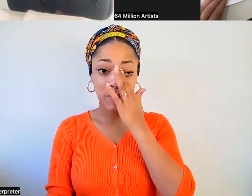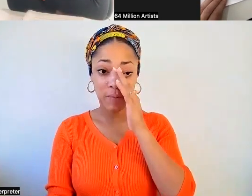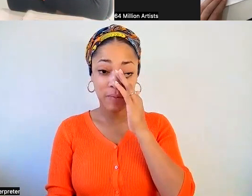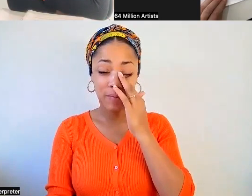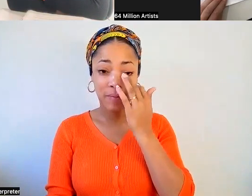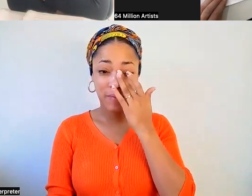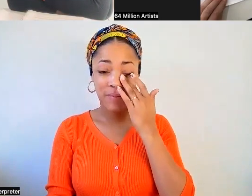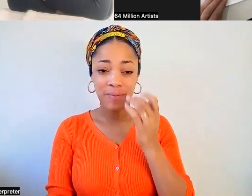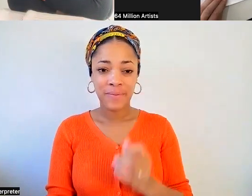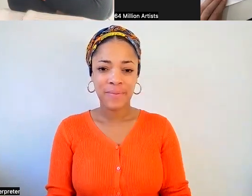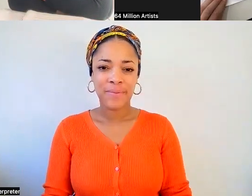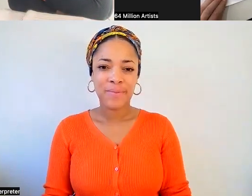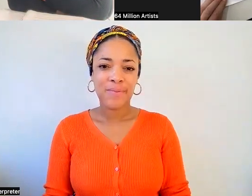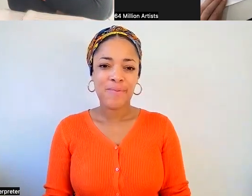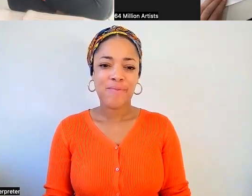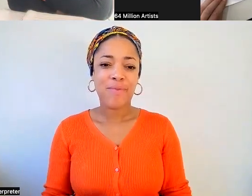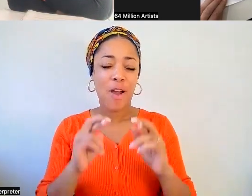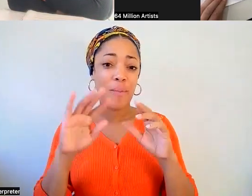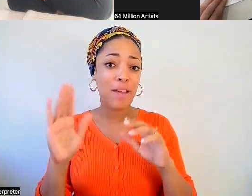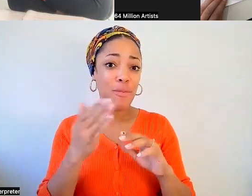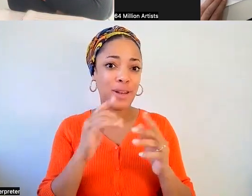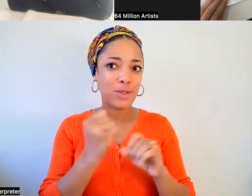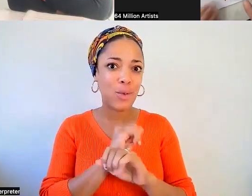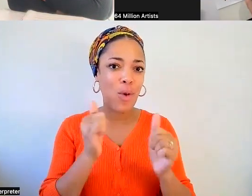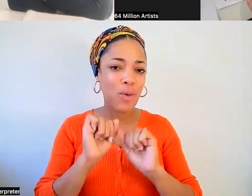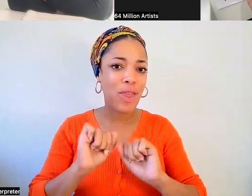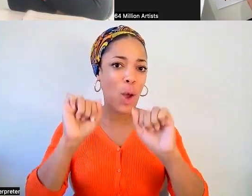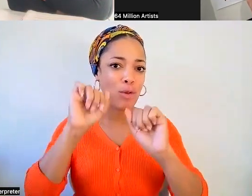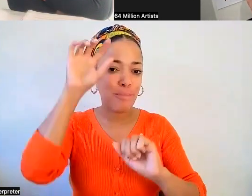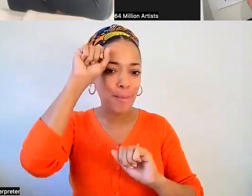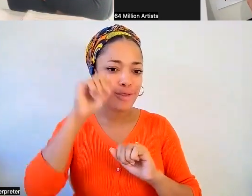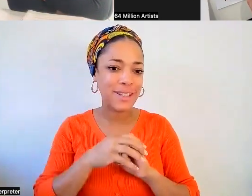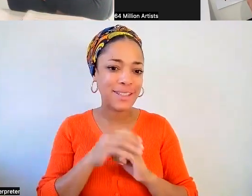must lie down. Hope everyone's doing well with their own memories. Okay.